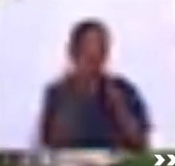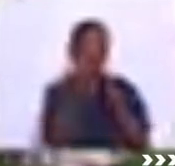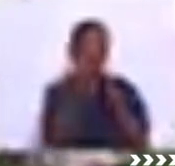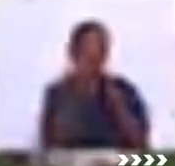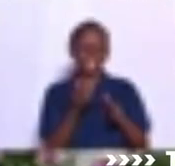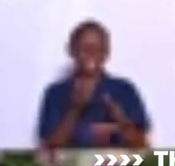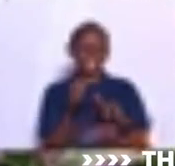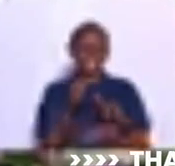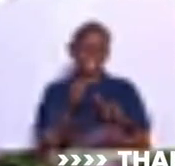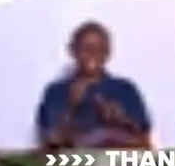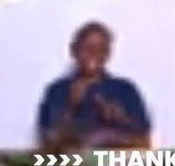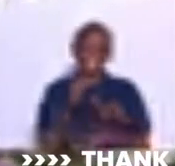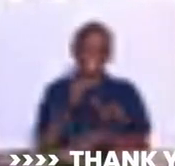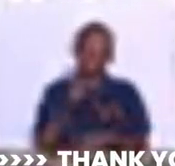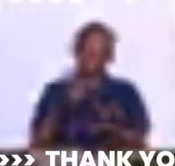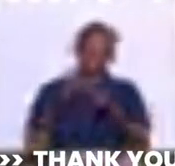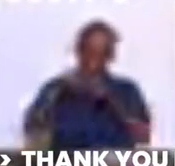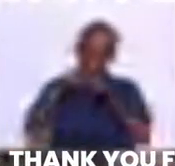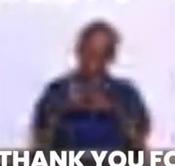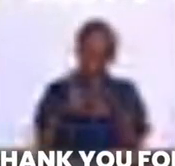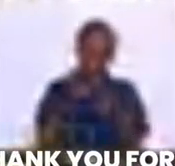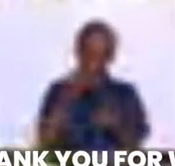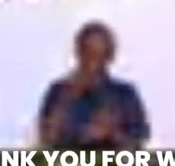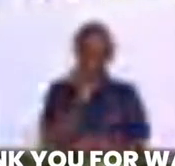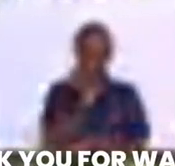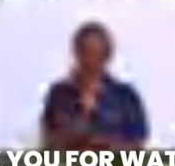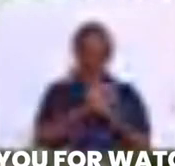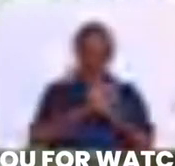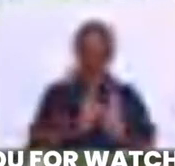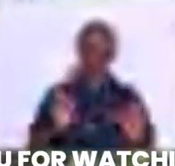she wants to fix him.